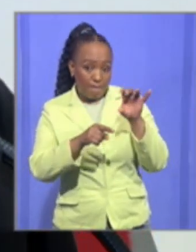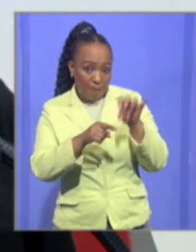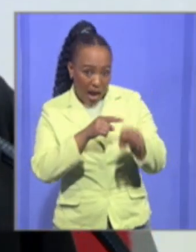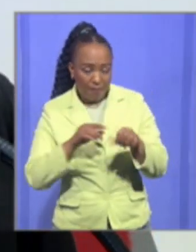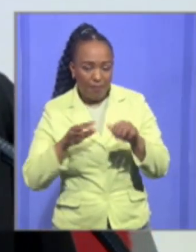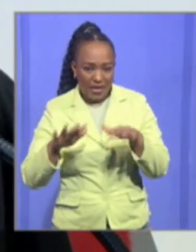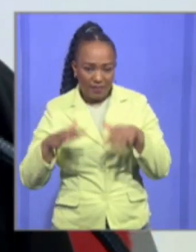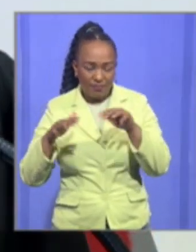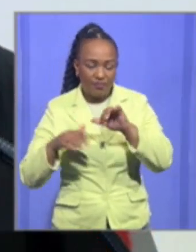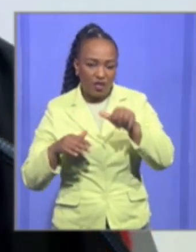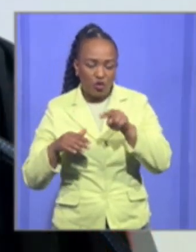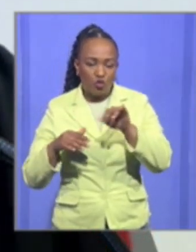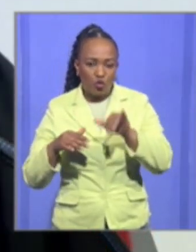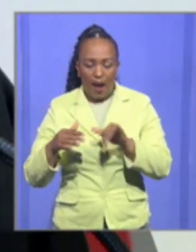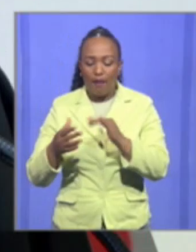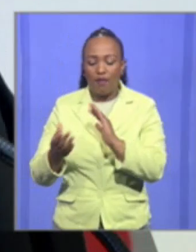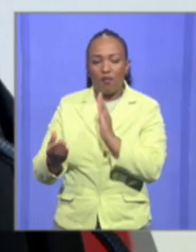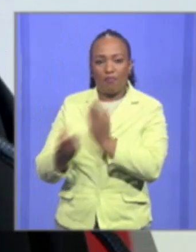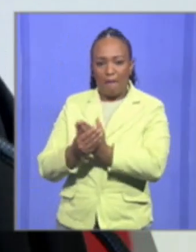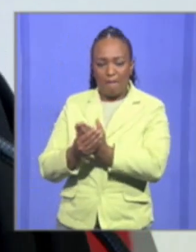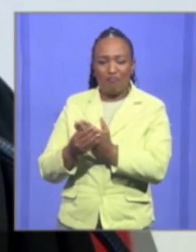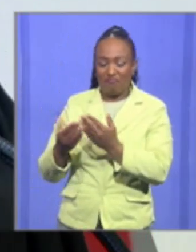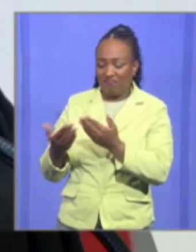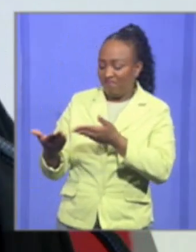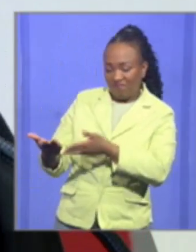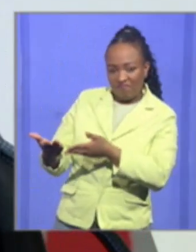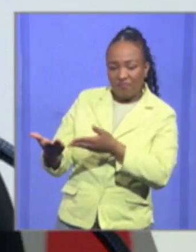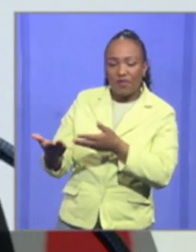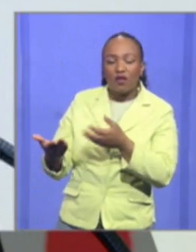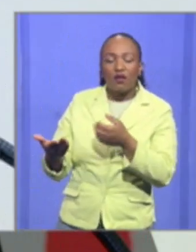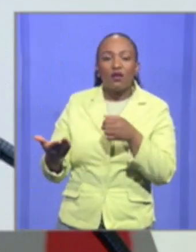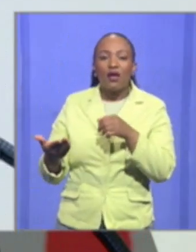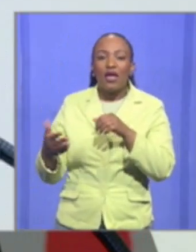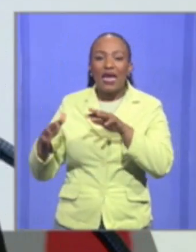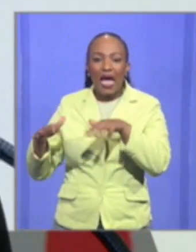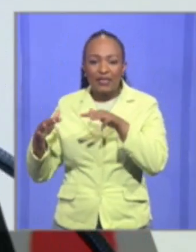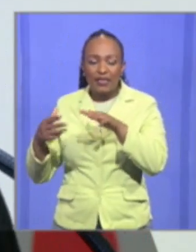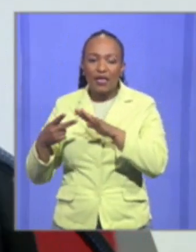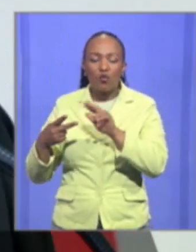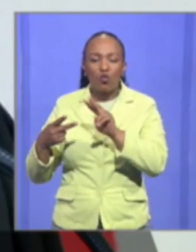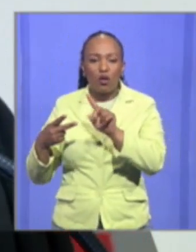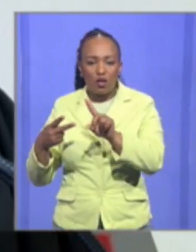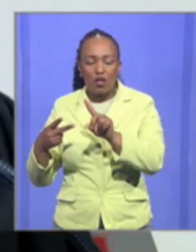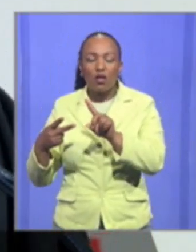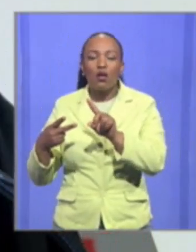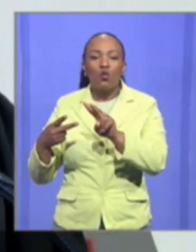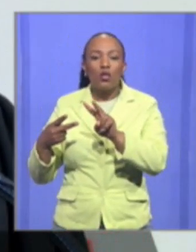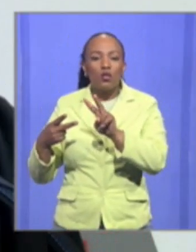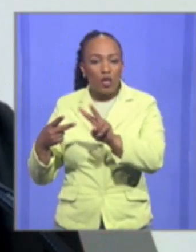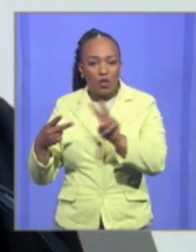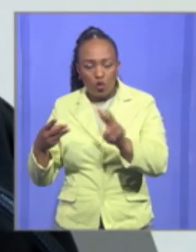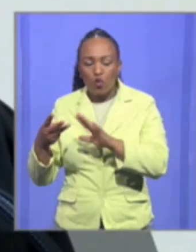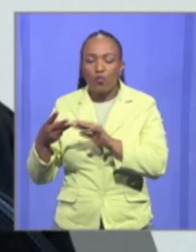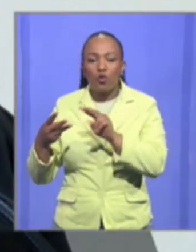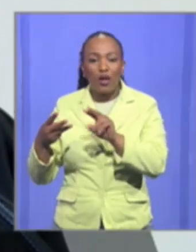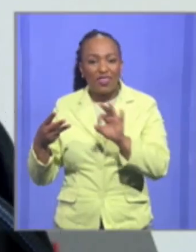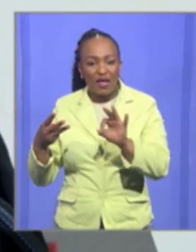these exhibits in the scene? 19, 20, 21, 22, 23,